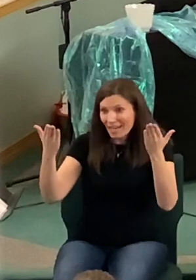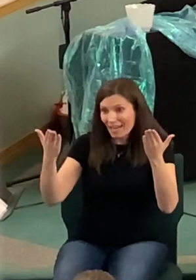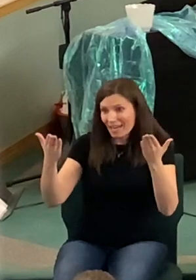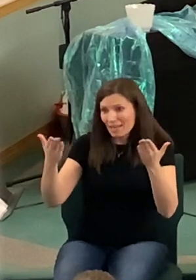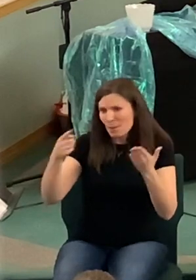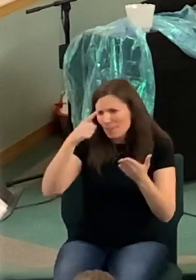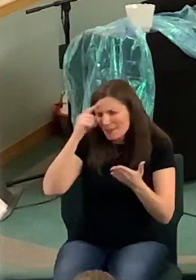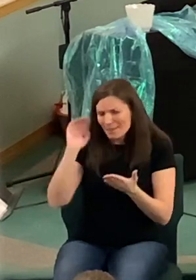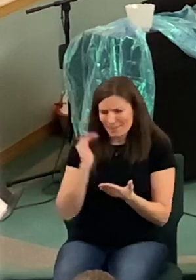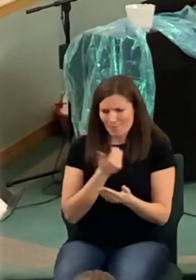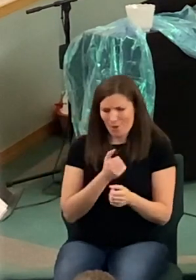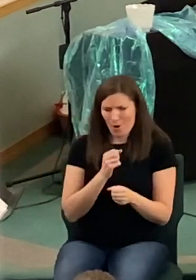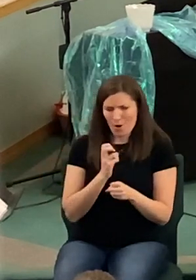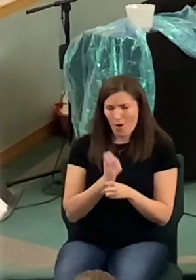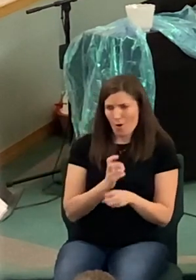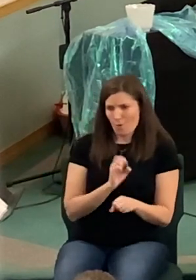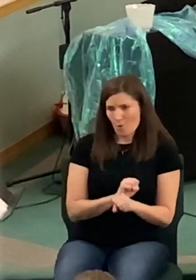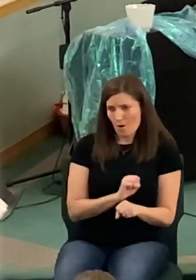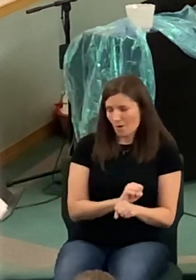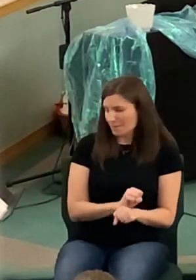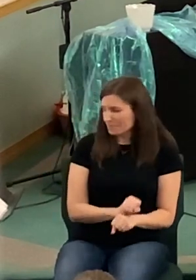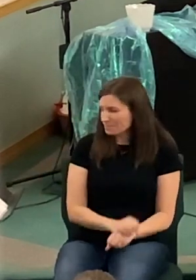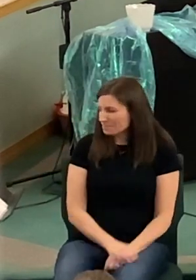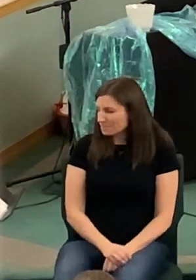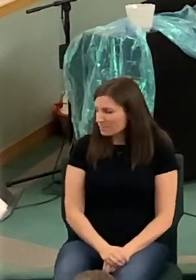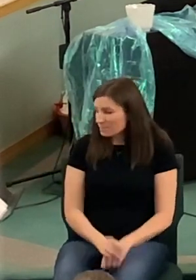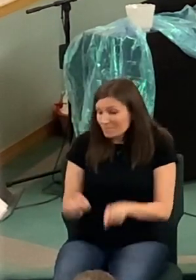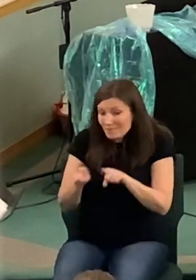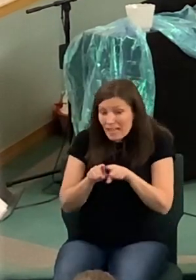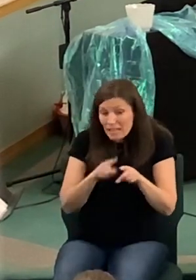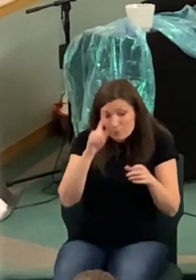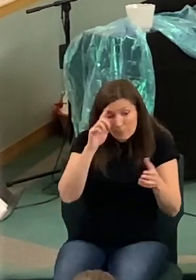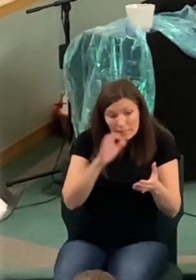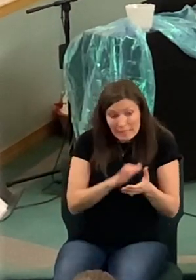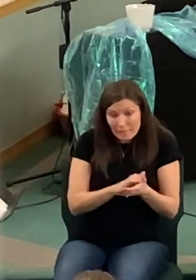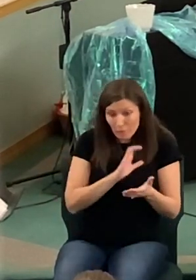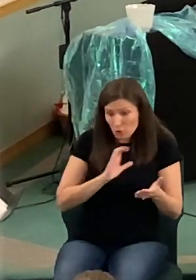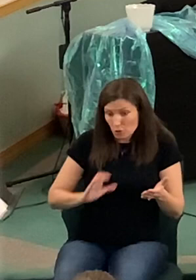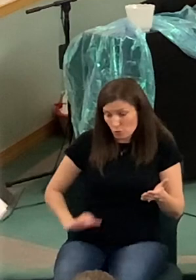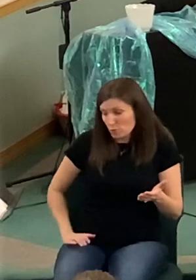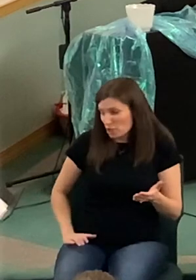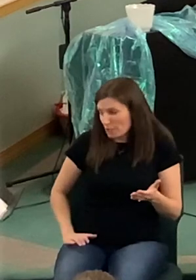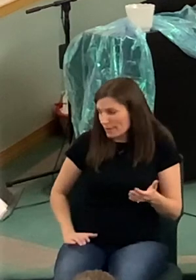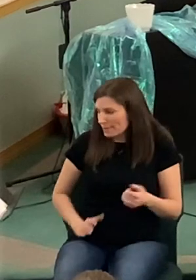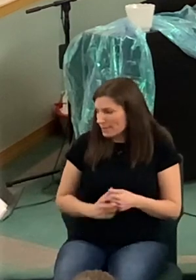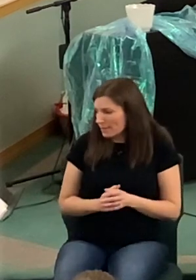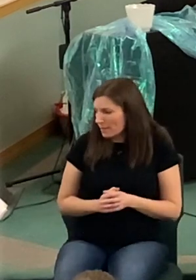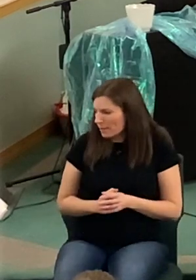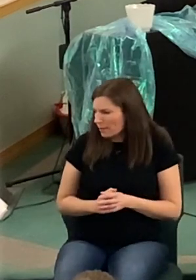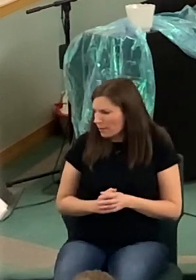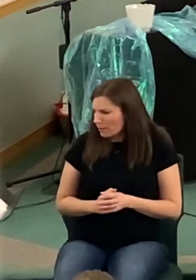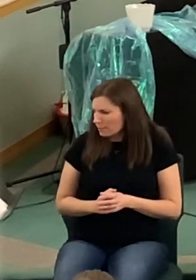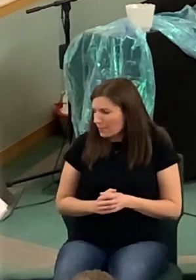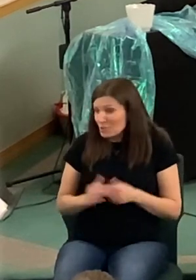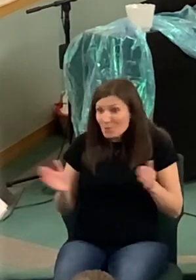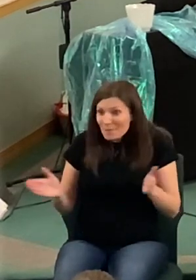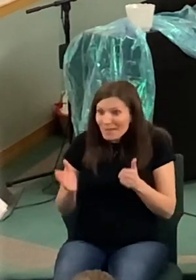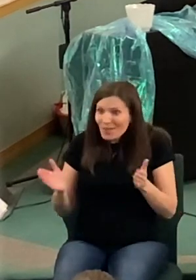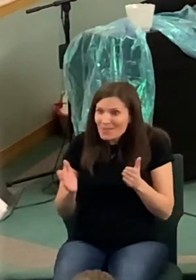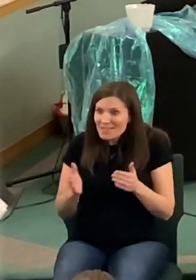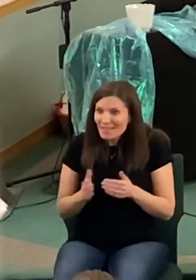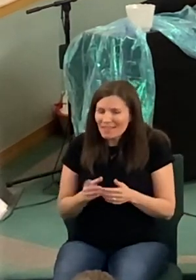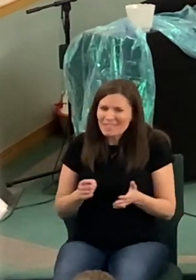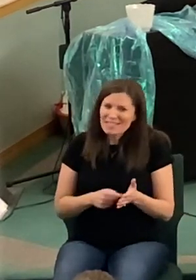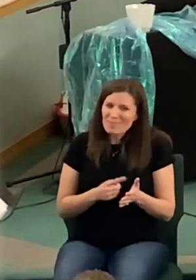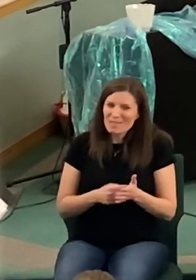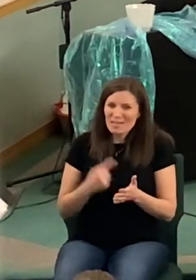because of our hard work. And as believers, this should be encouraging for us, because sometimes we work for places that